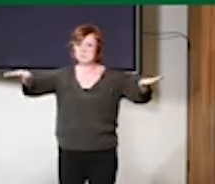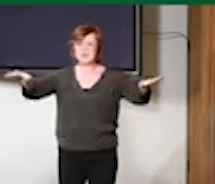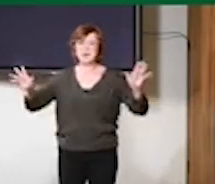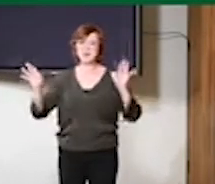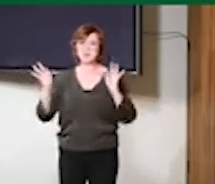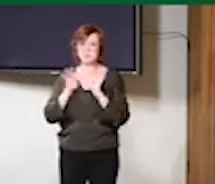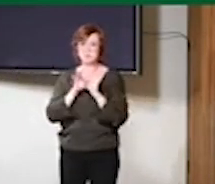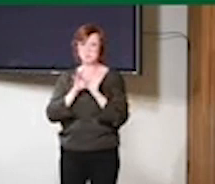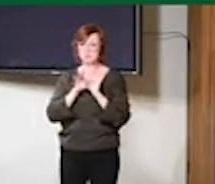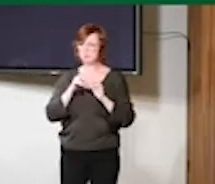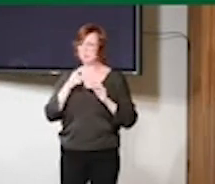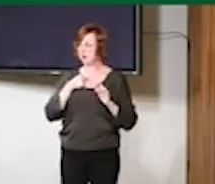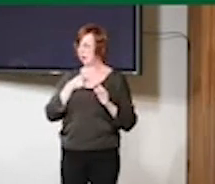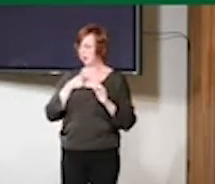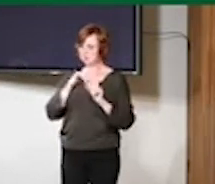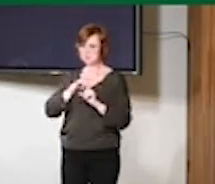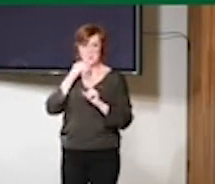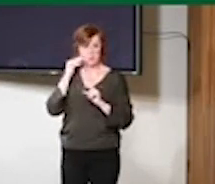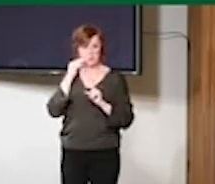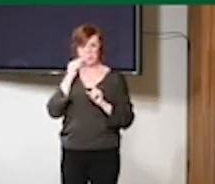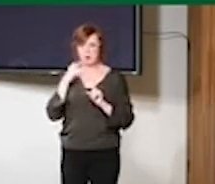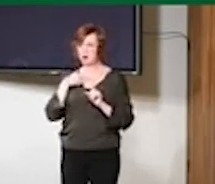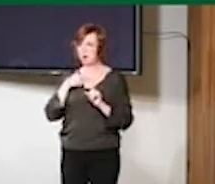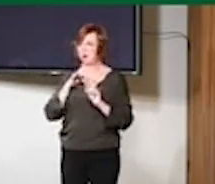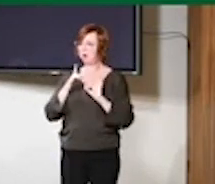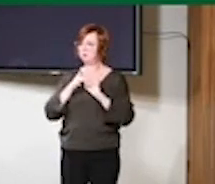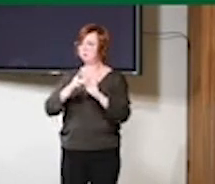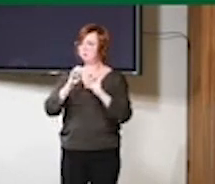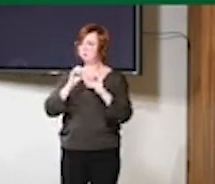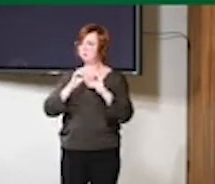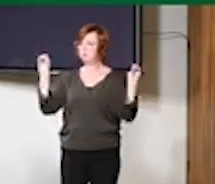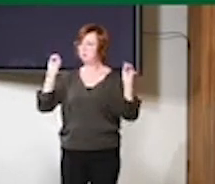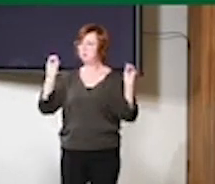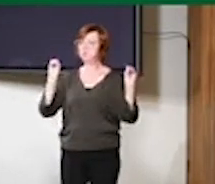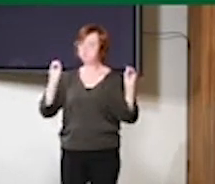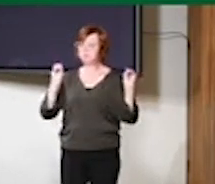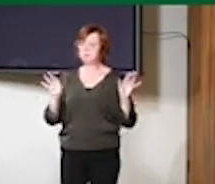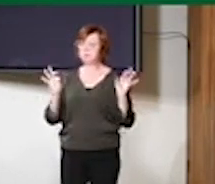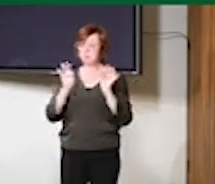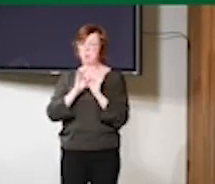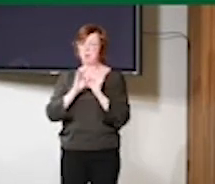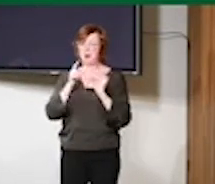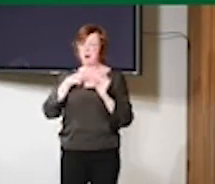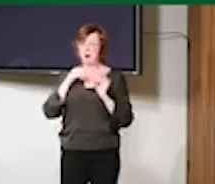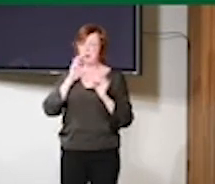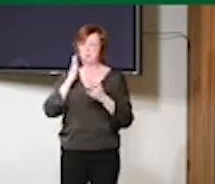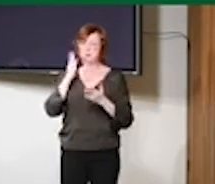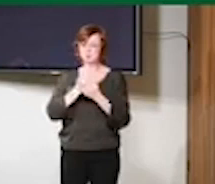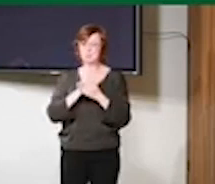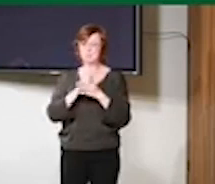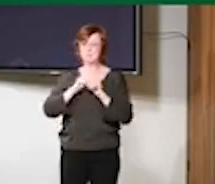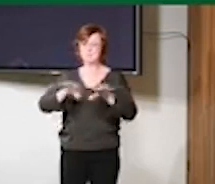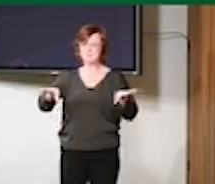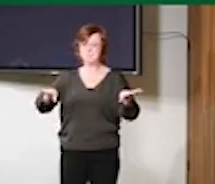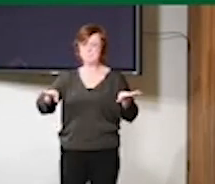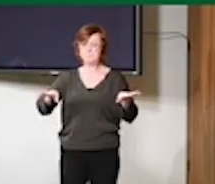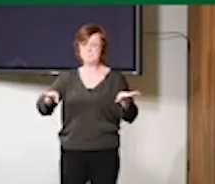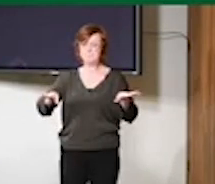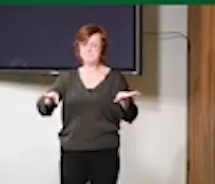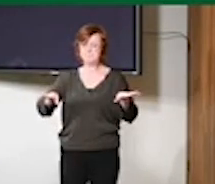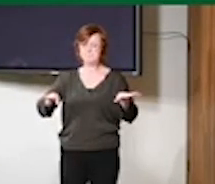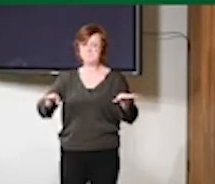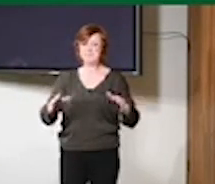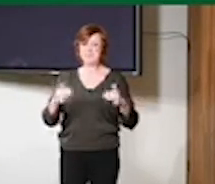we stop this. And I think that is absolutely essential. And it's essential, it's more essential now than it's ever been.